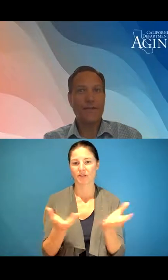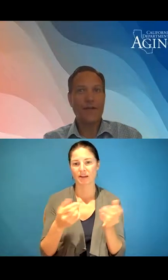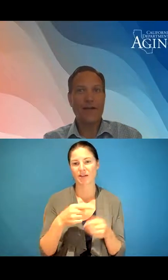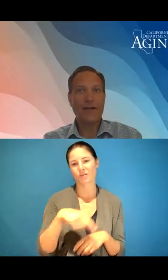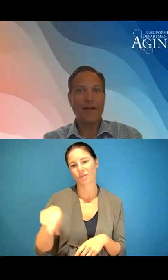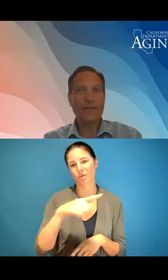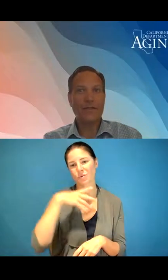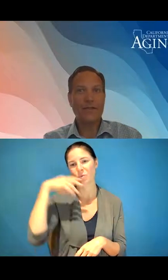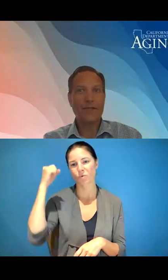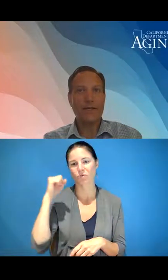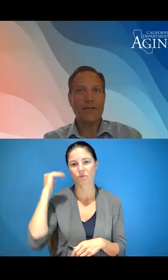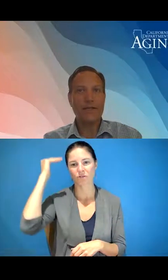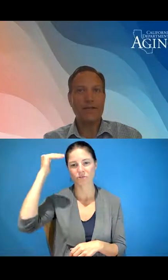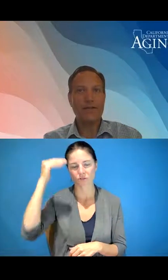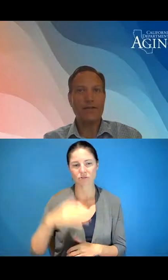adults. That averages